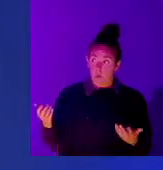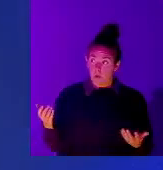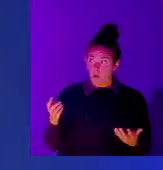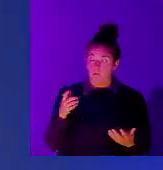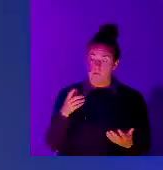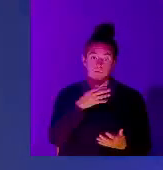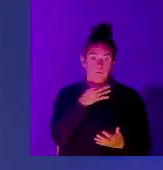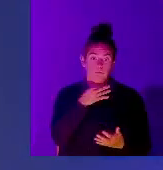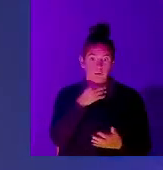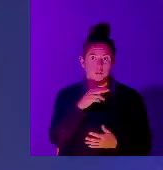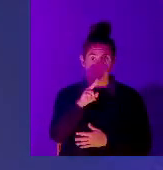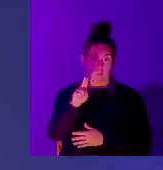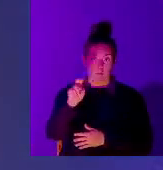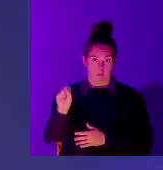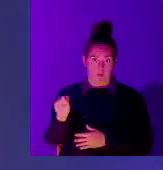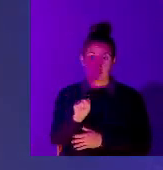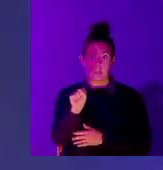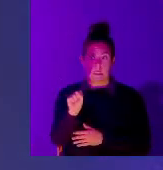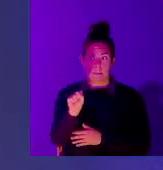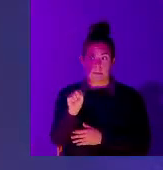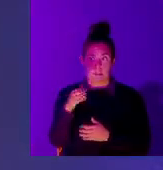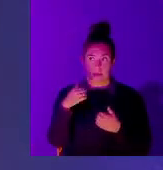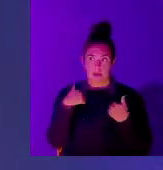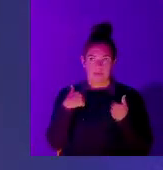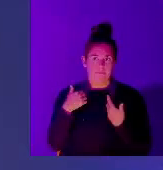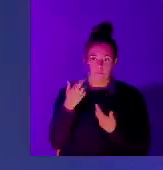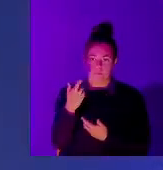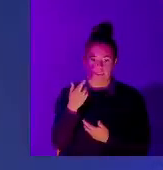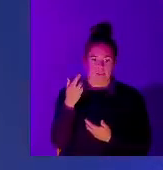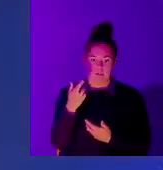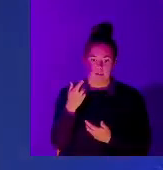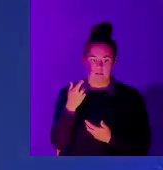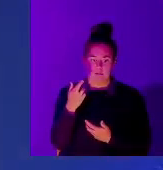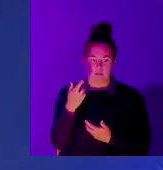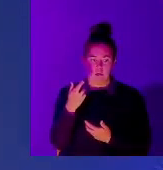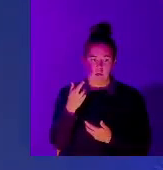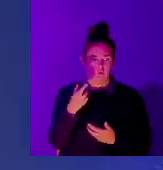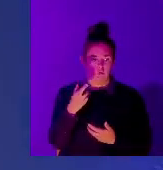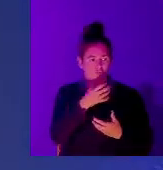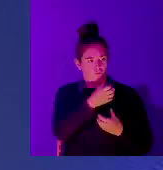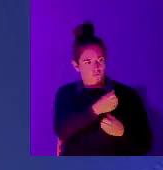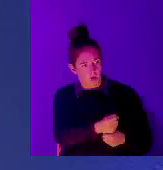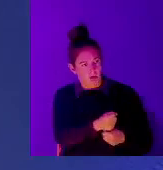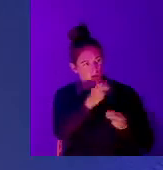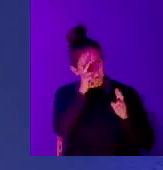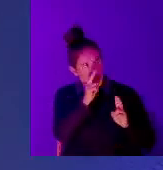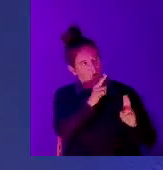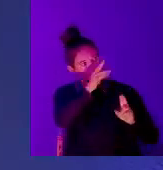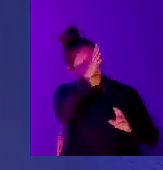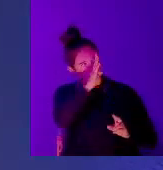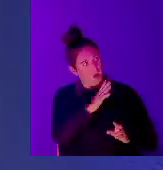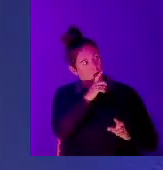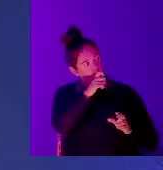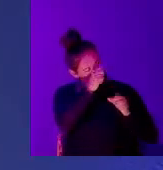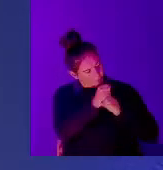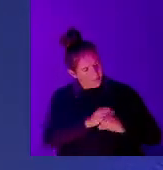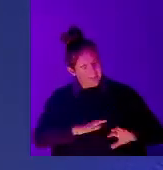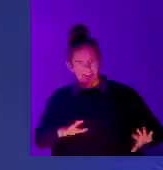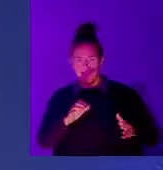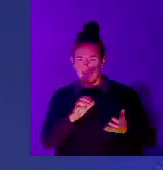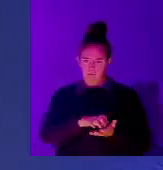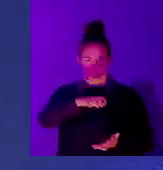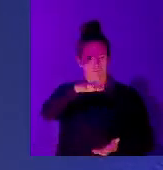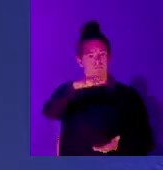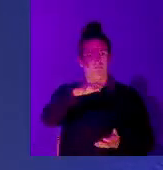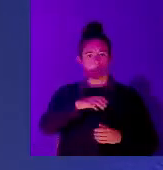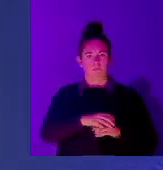to honor and trust the God who has blessed us so abundantly? The Apostle Paul refers